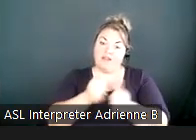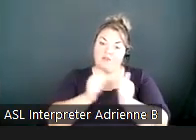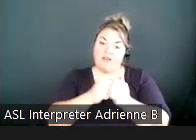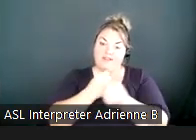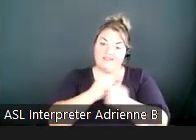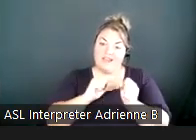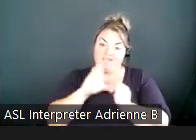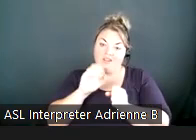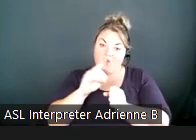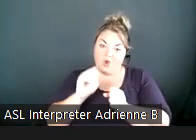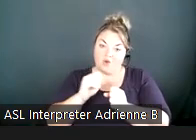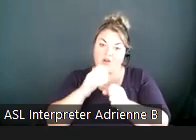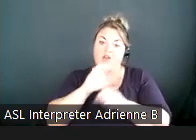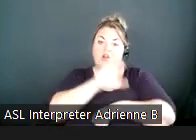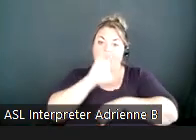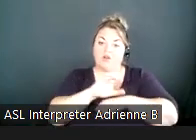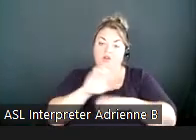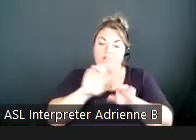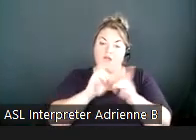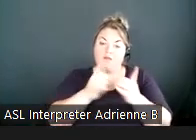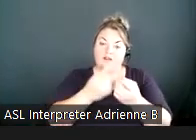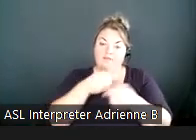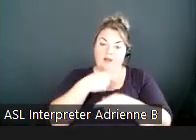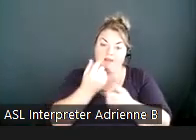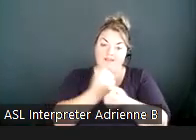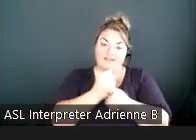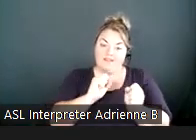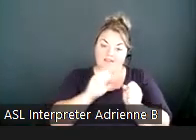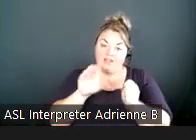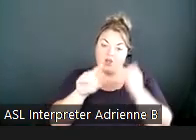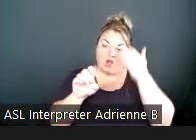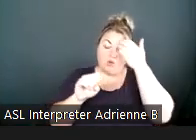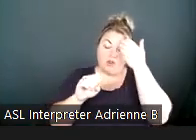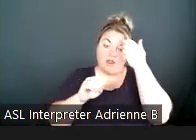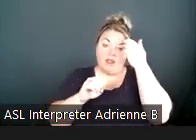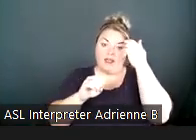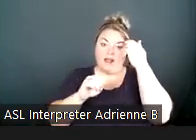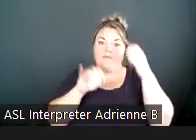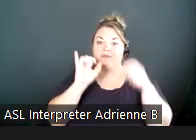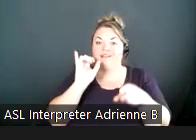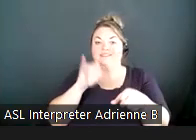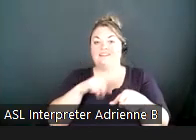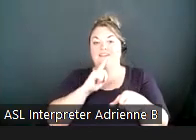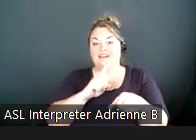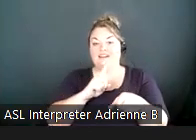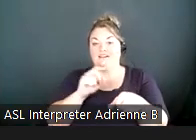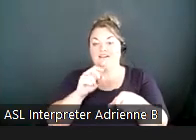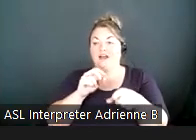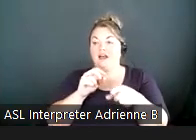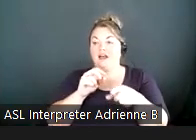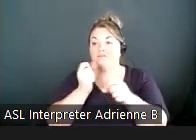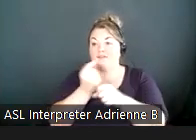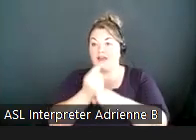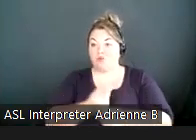of the Colorado Department of Public Safety. And this certificate of compliance is statutorily required and will